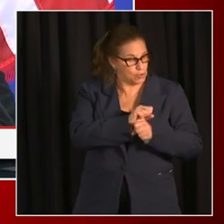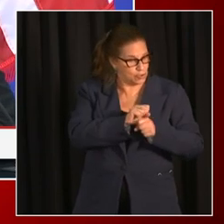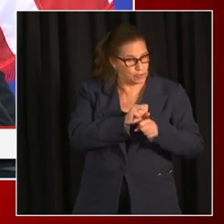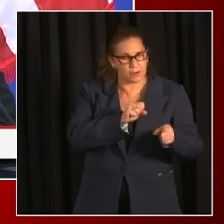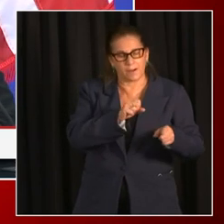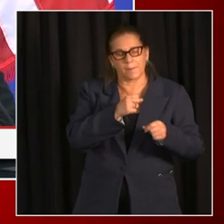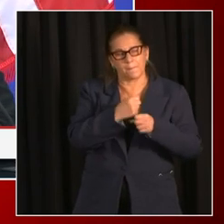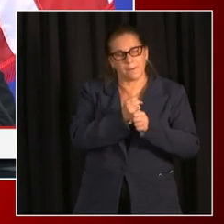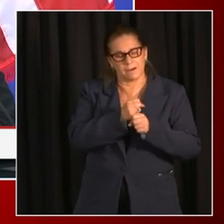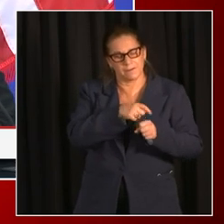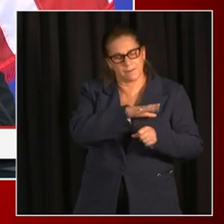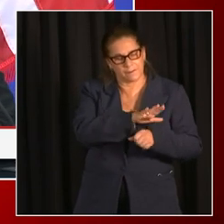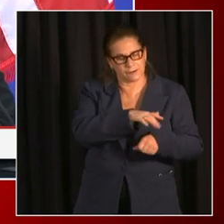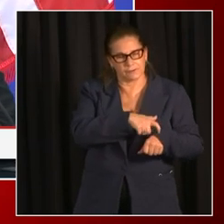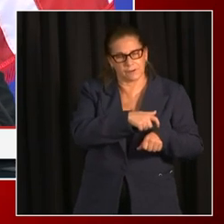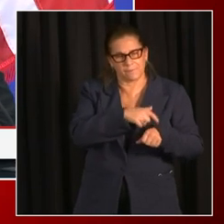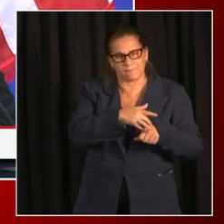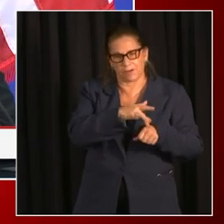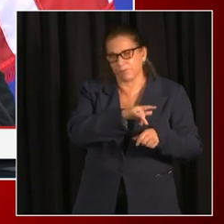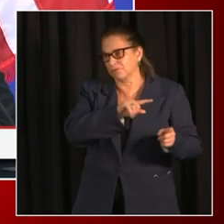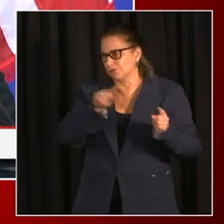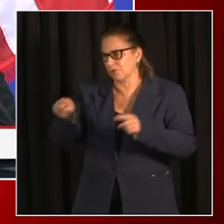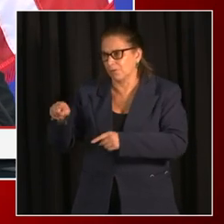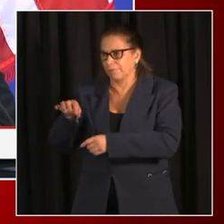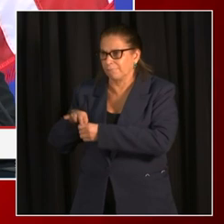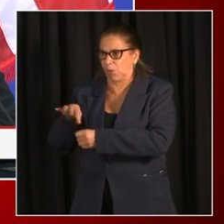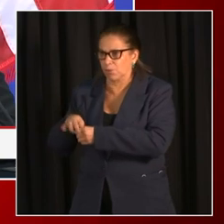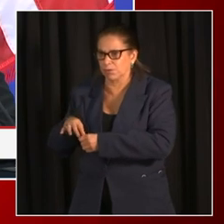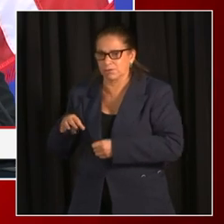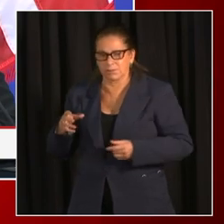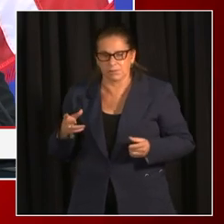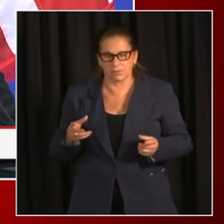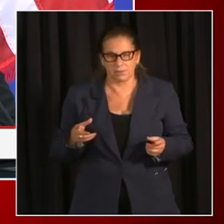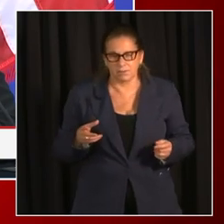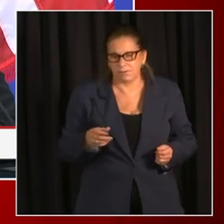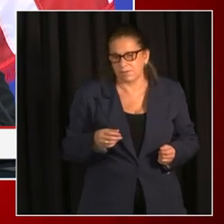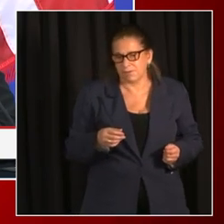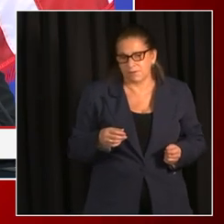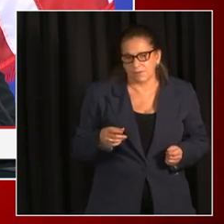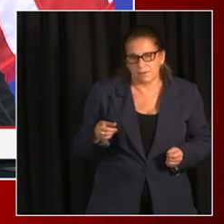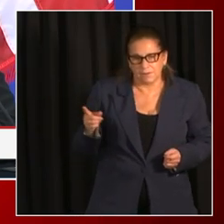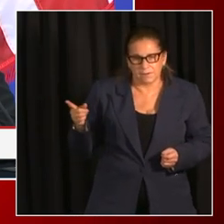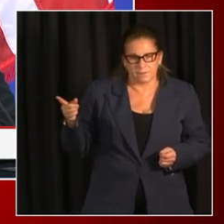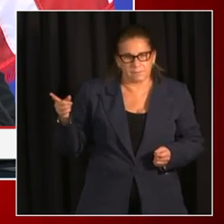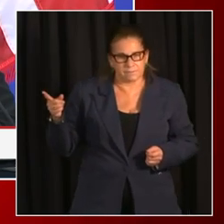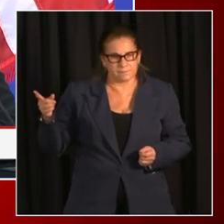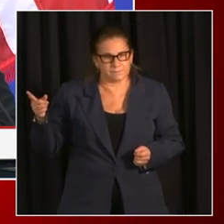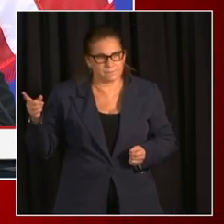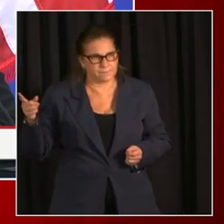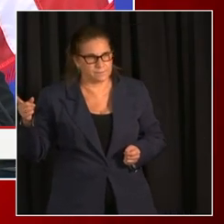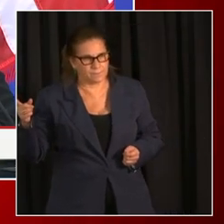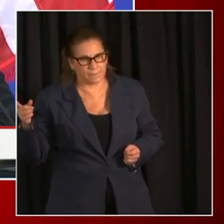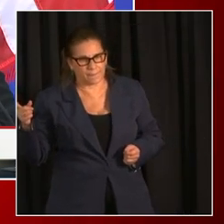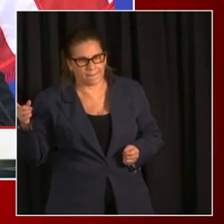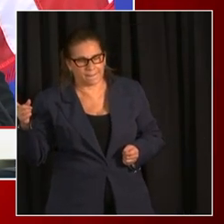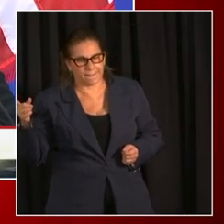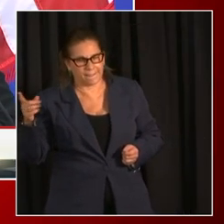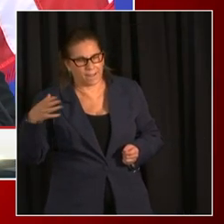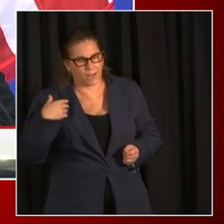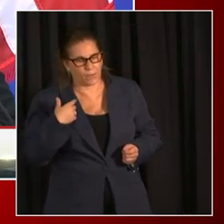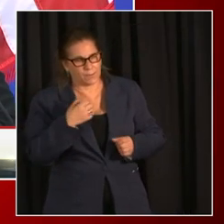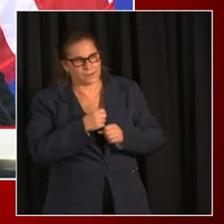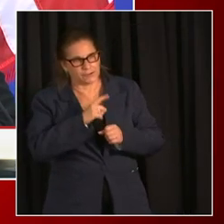in in-person voting. Mayor, could I follow up on that? Mayor, I went back and looked at all the council confirmation hearings